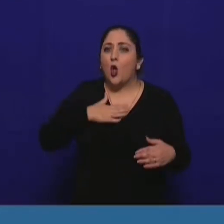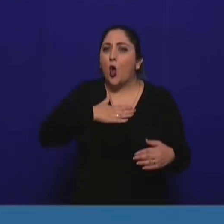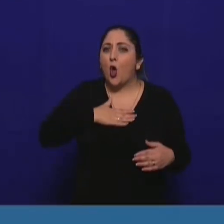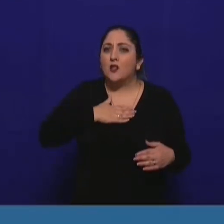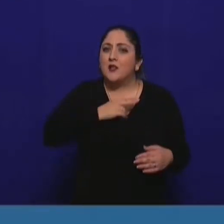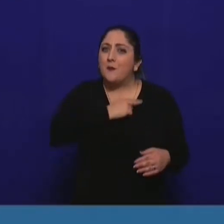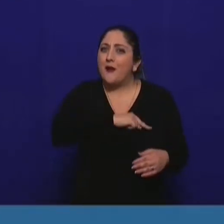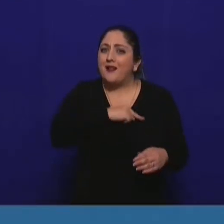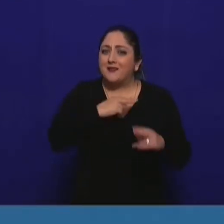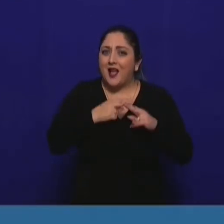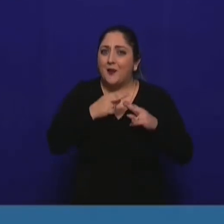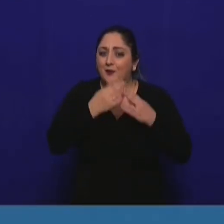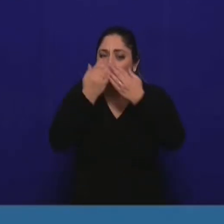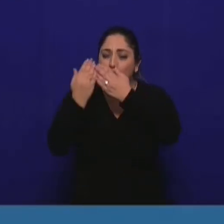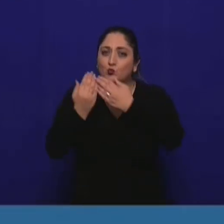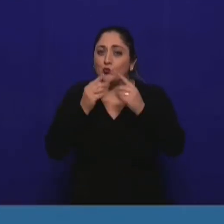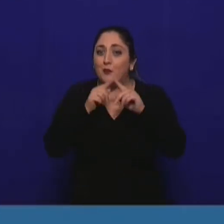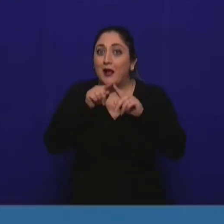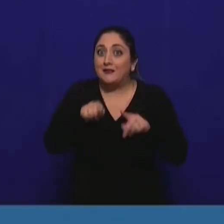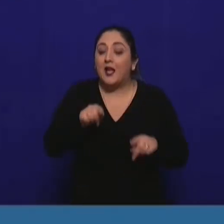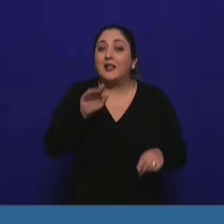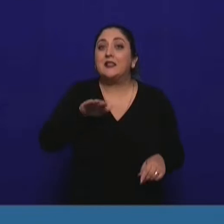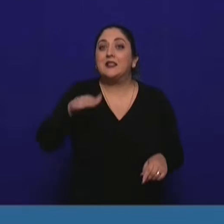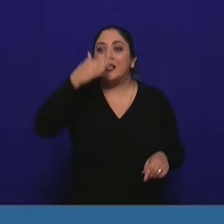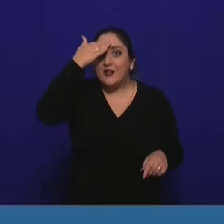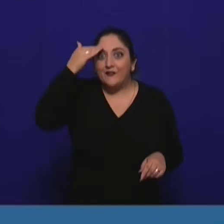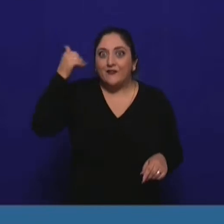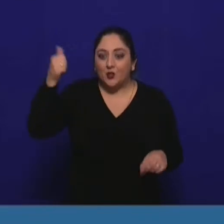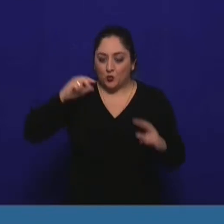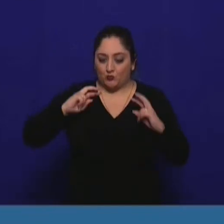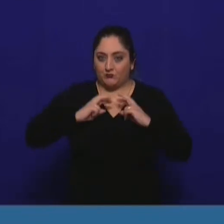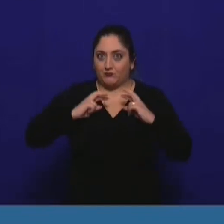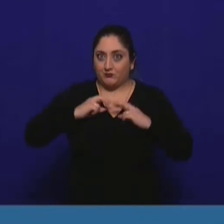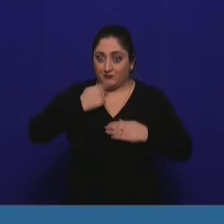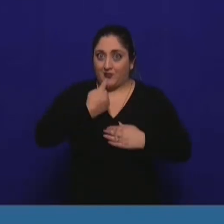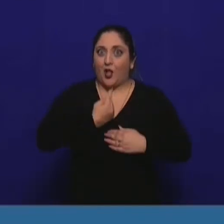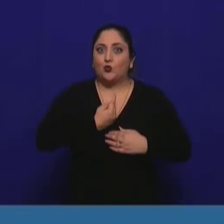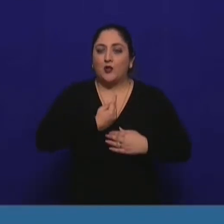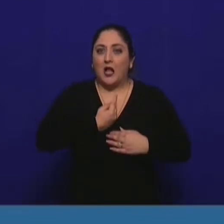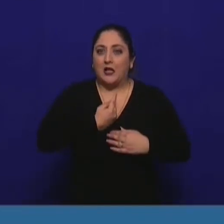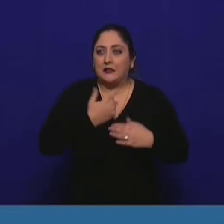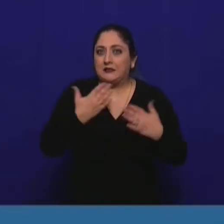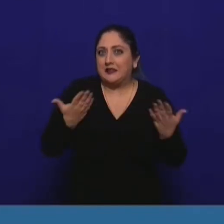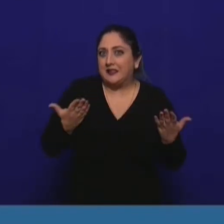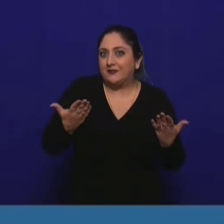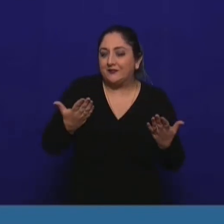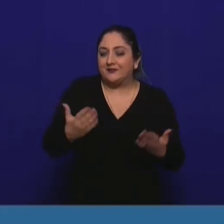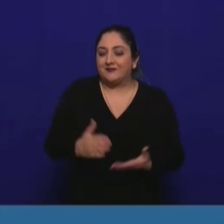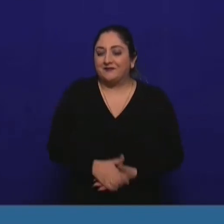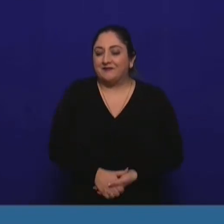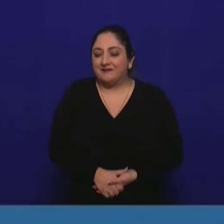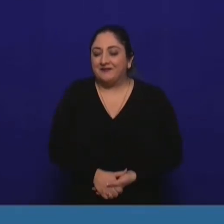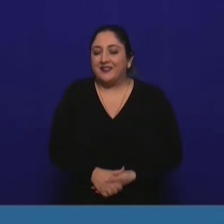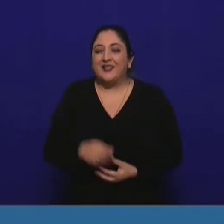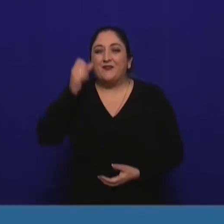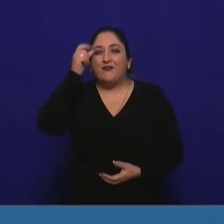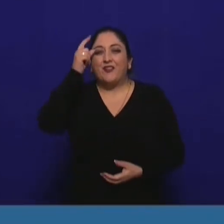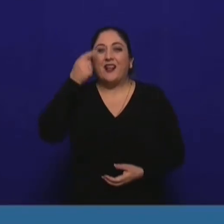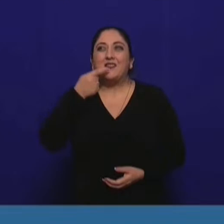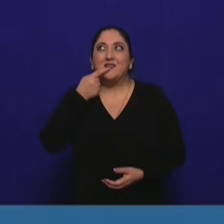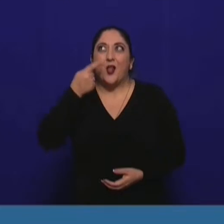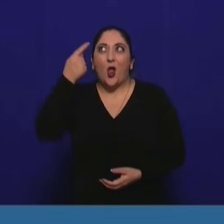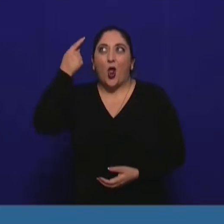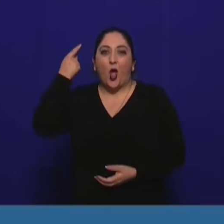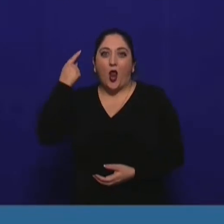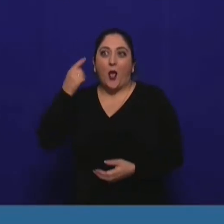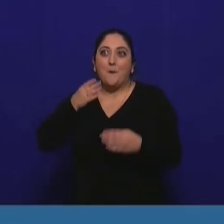il-virus kif qed jidhru l-antibodies li konna nitkellmu fuqhom anke bħallhom sena meta bdejna